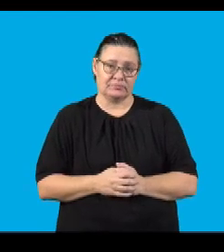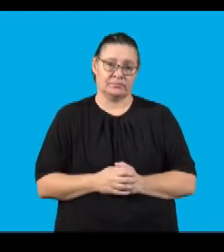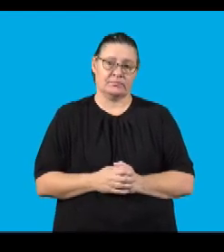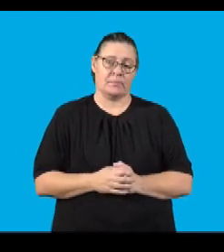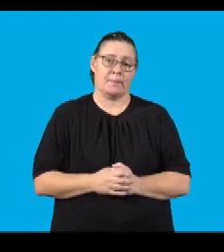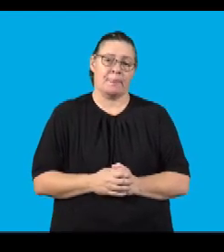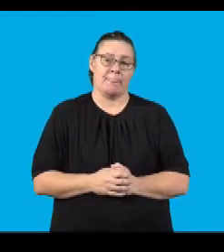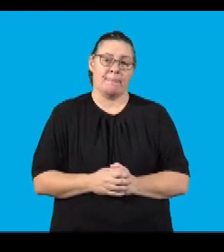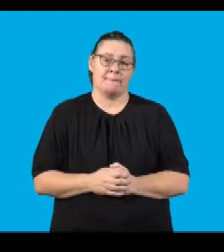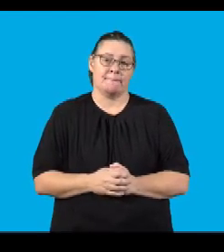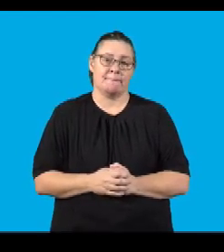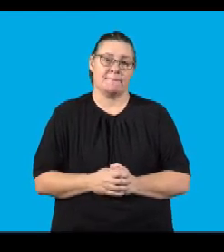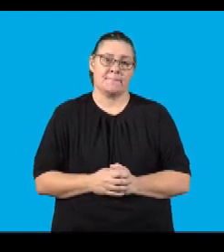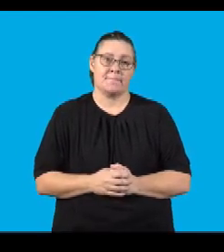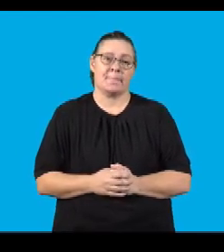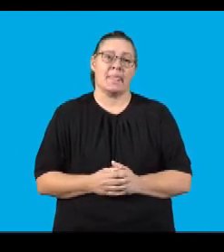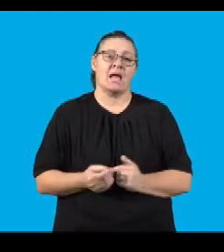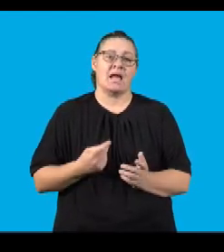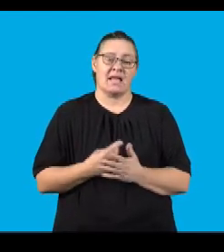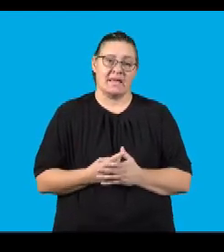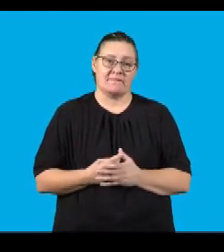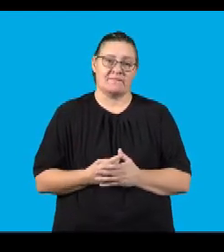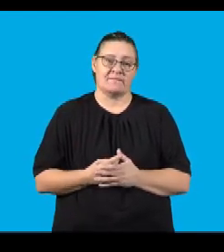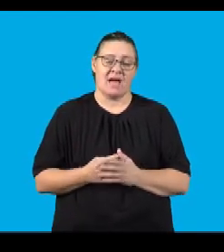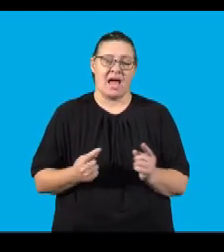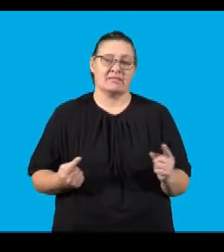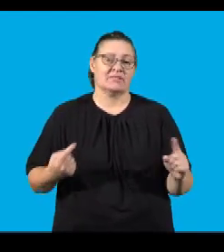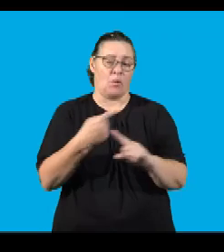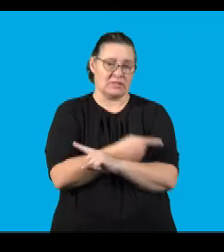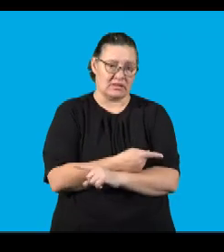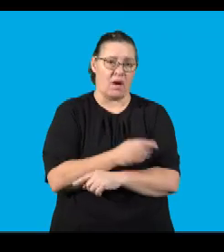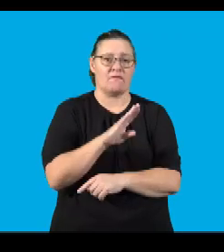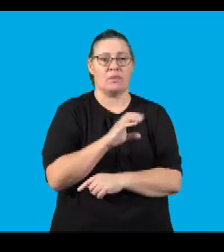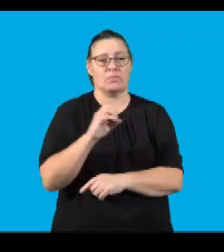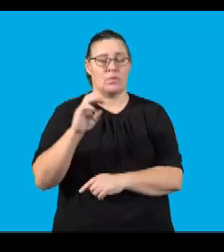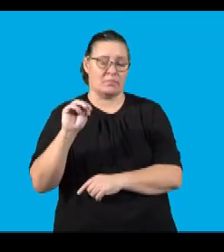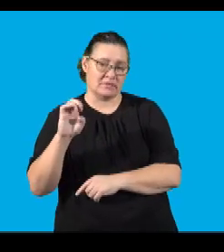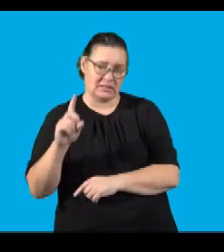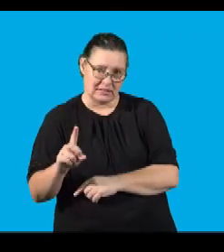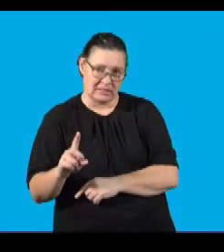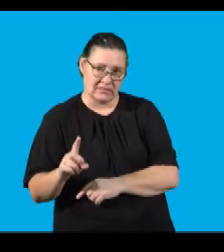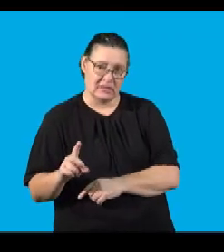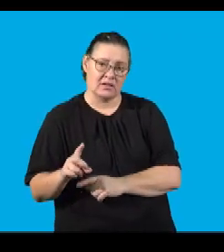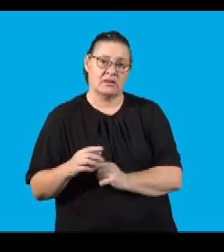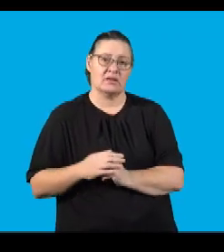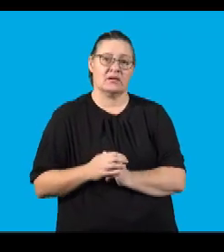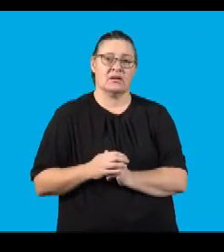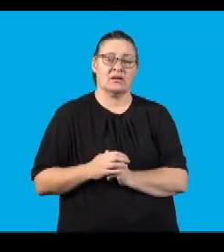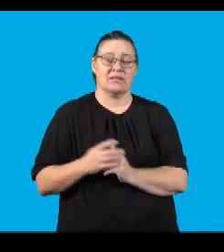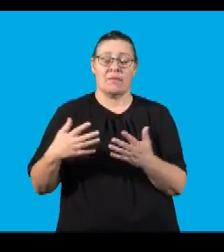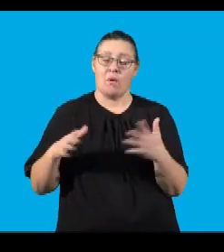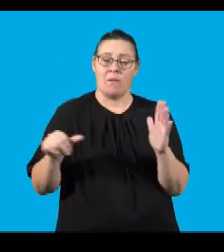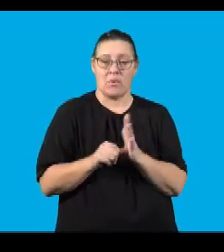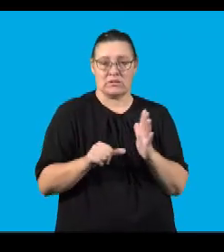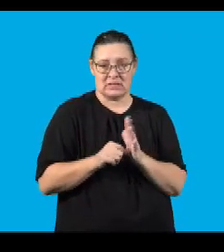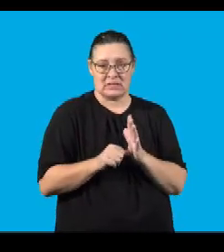there. Giving an antonym is the next question of boomed in the context of the sentence. That's very